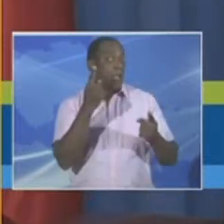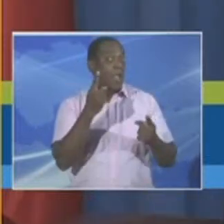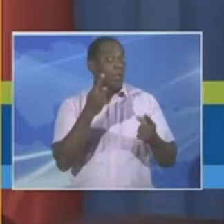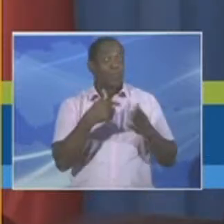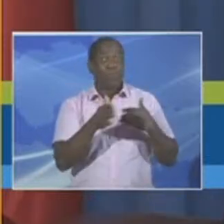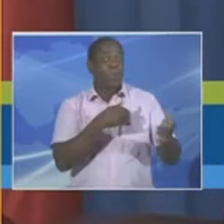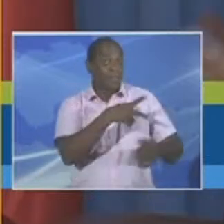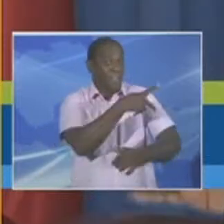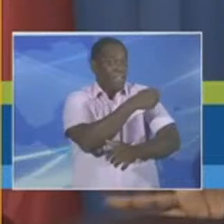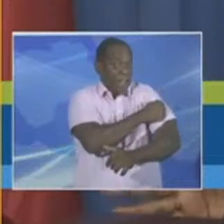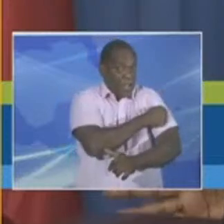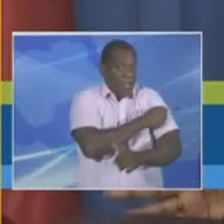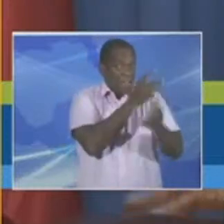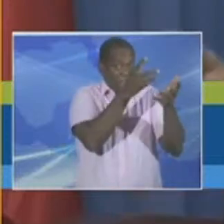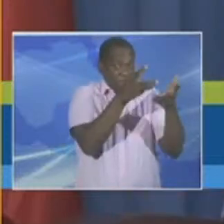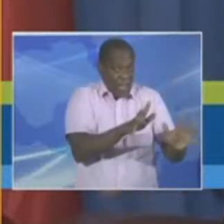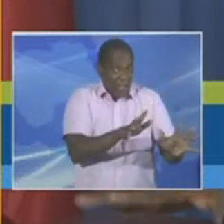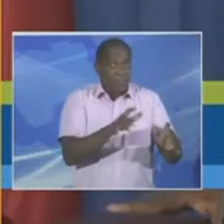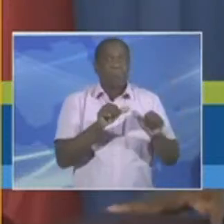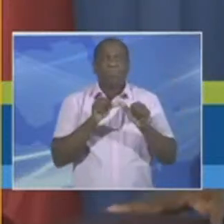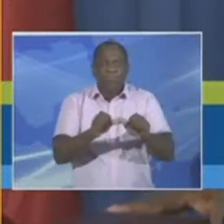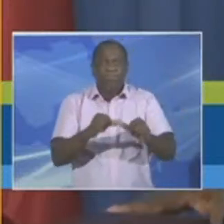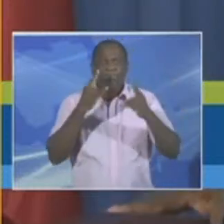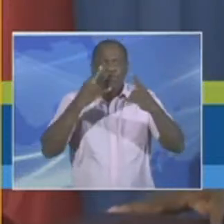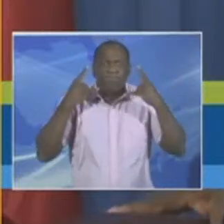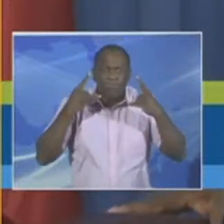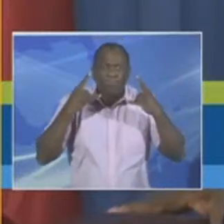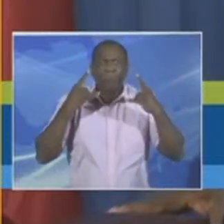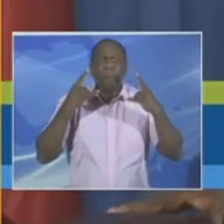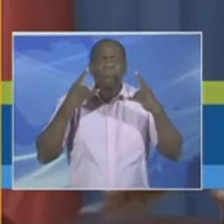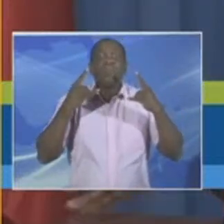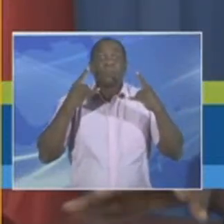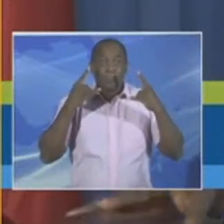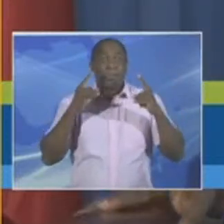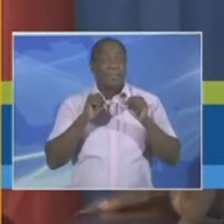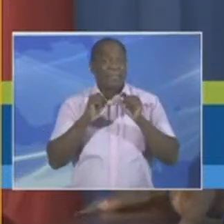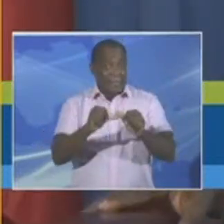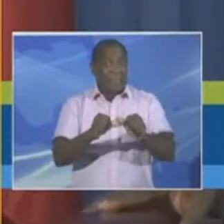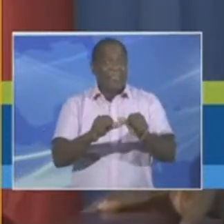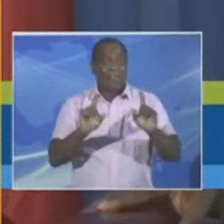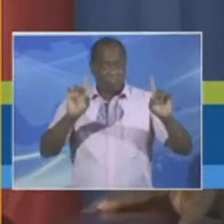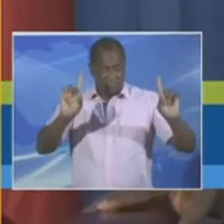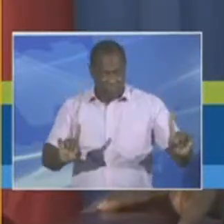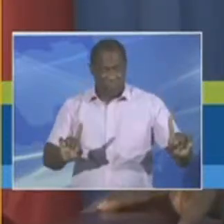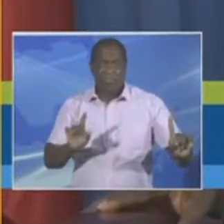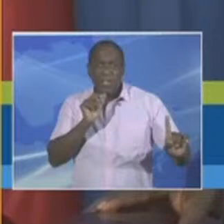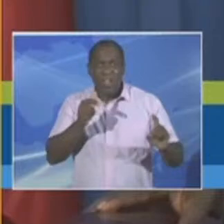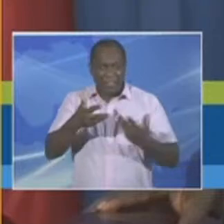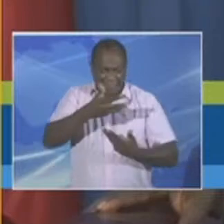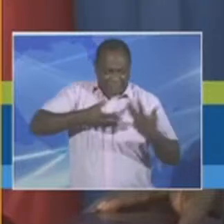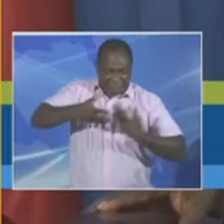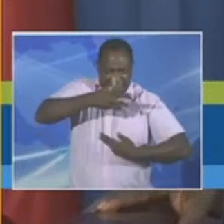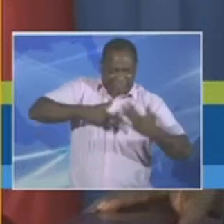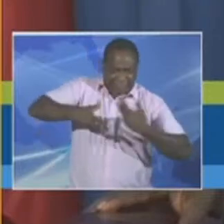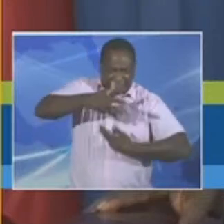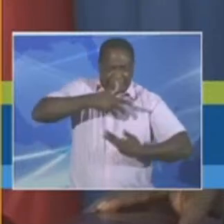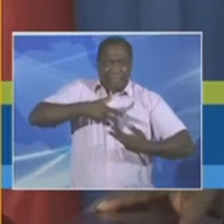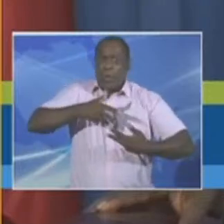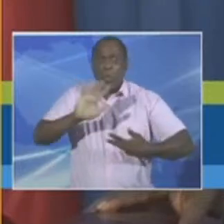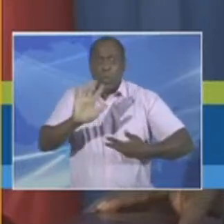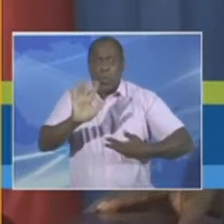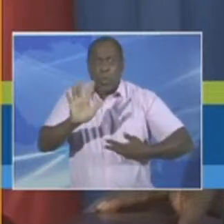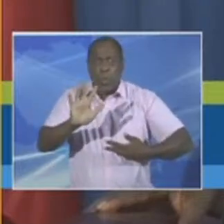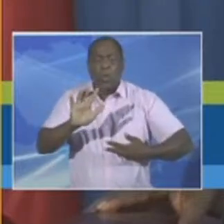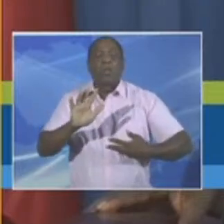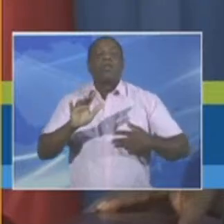mask, distance, and wash your hands. Patients who are coming into the hospital are